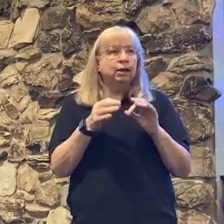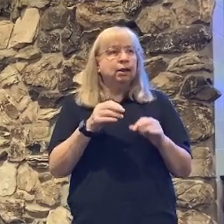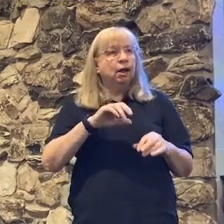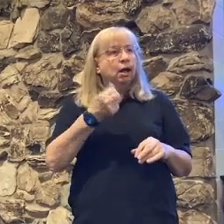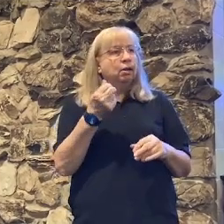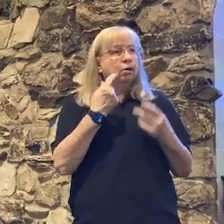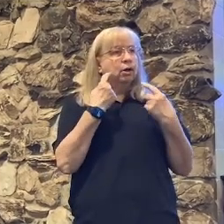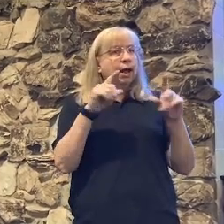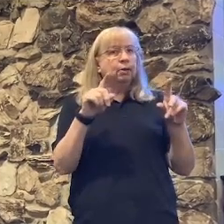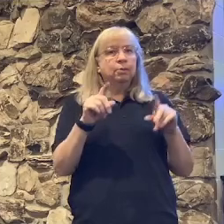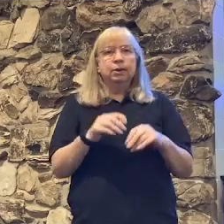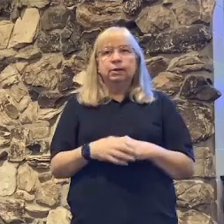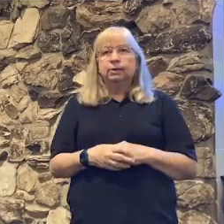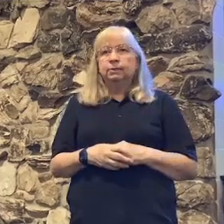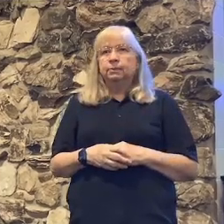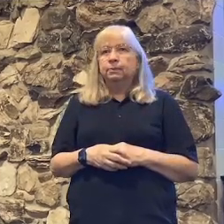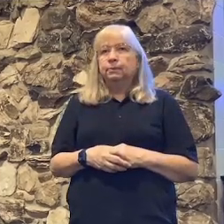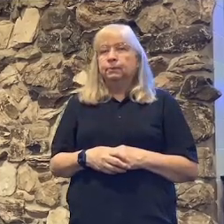announcements?